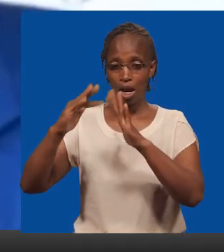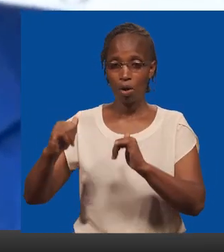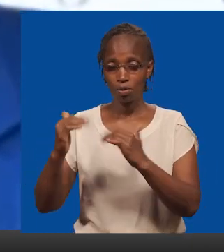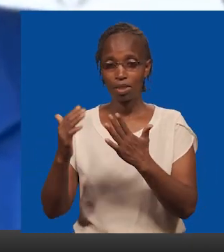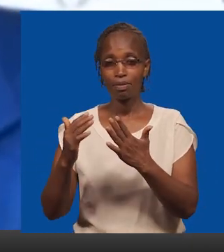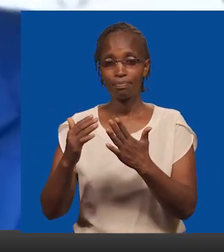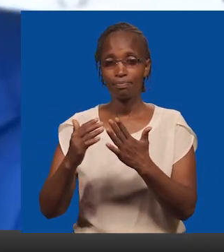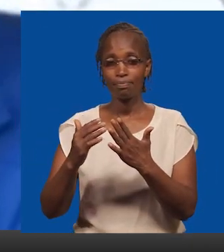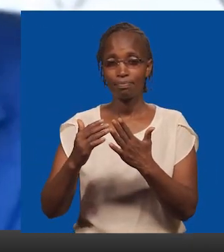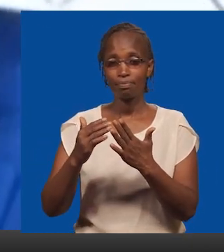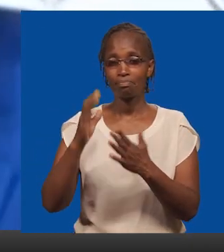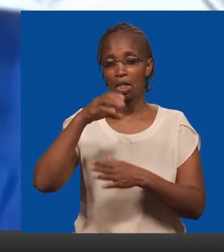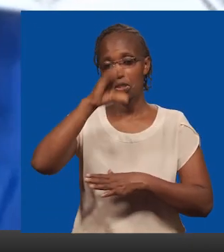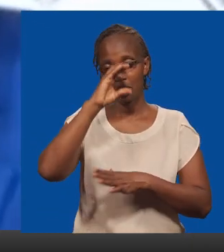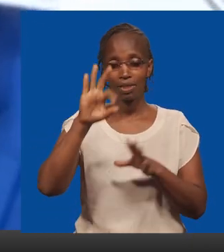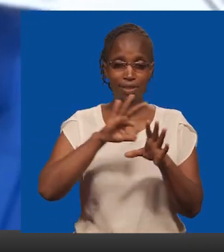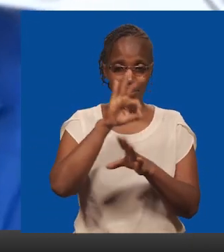Of course I was in my house,